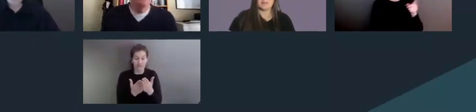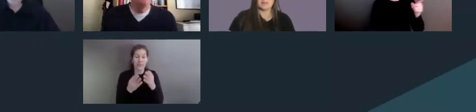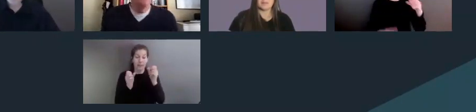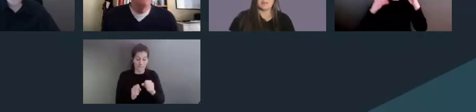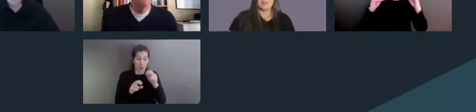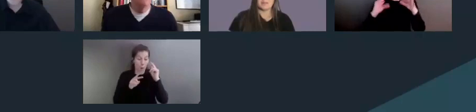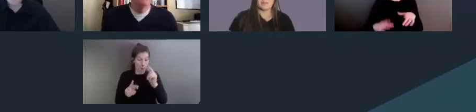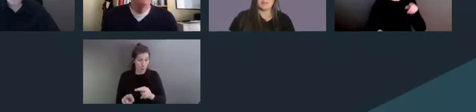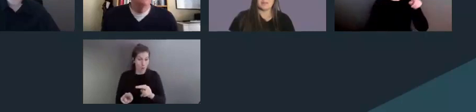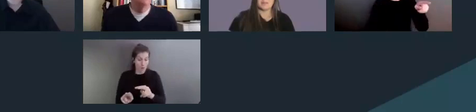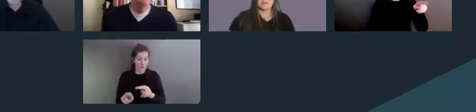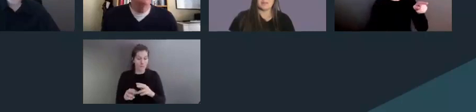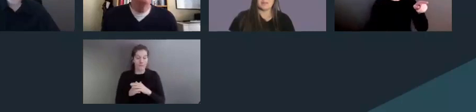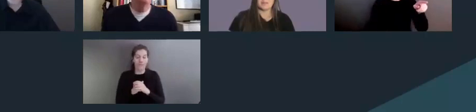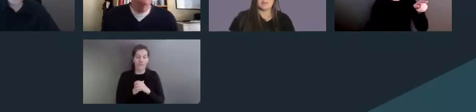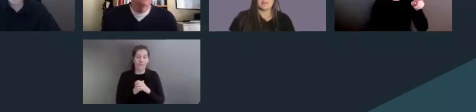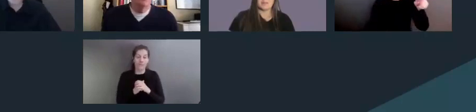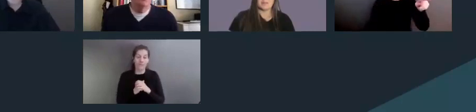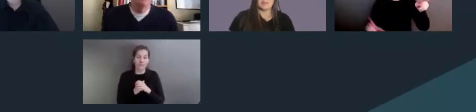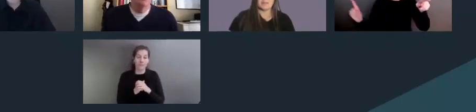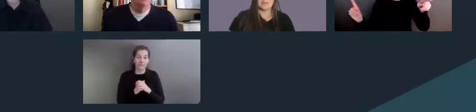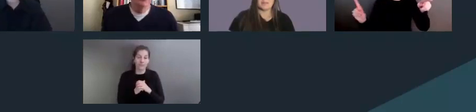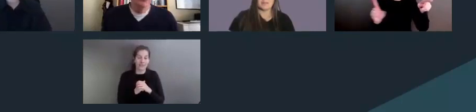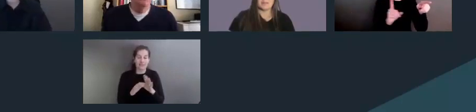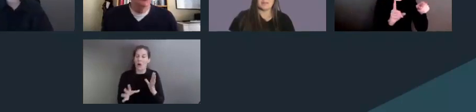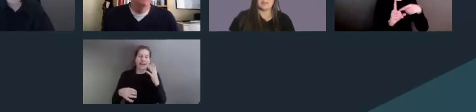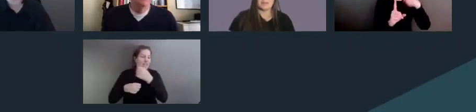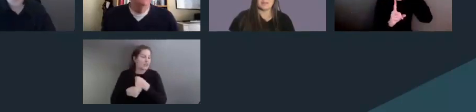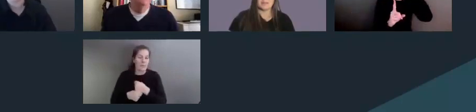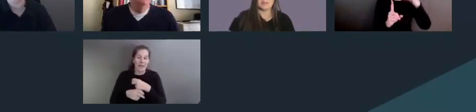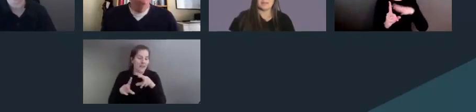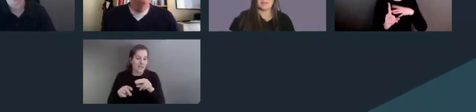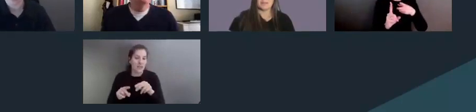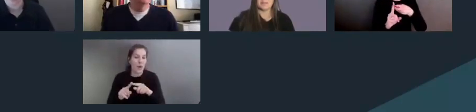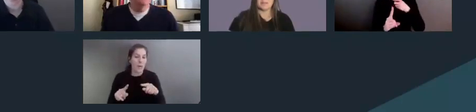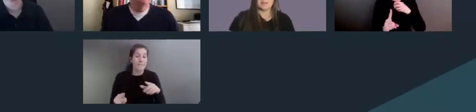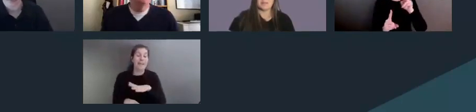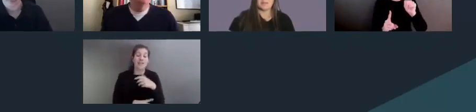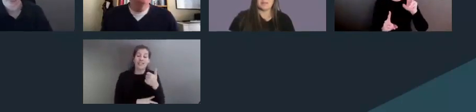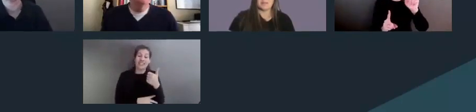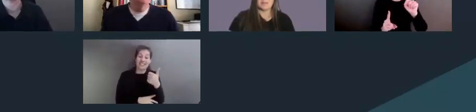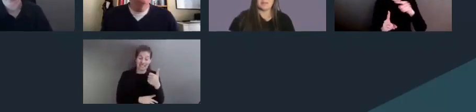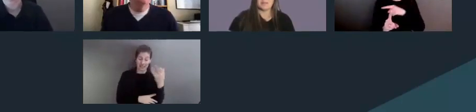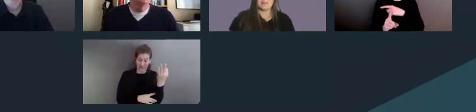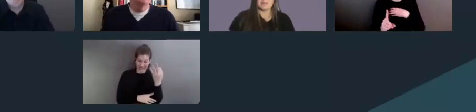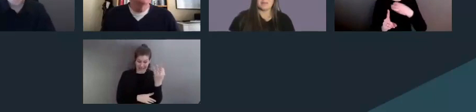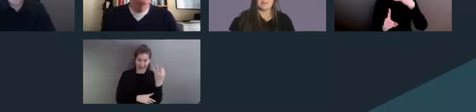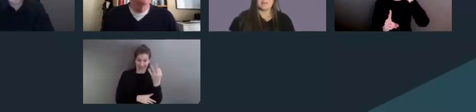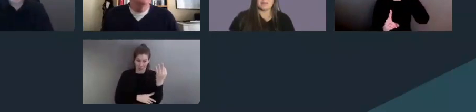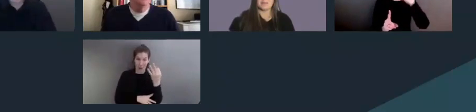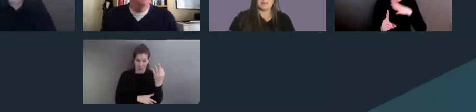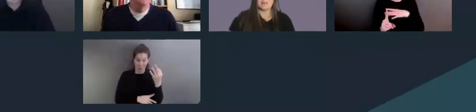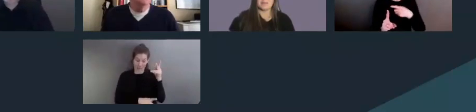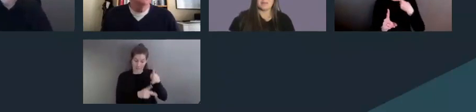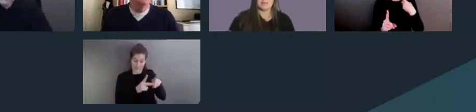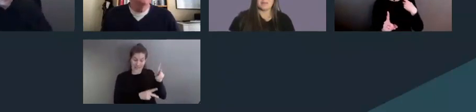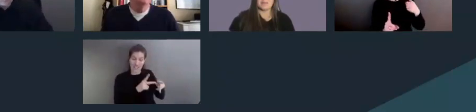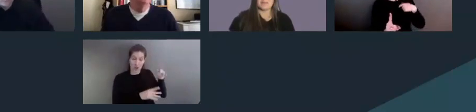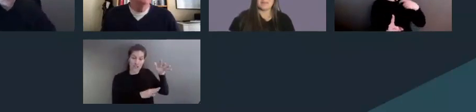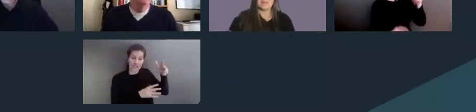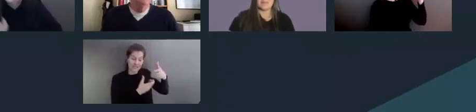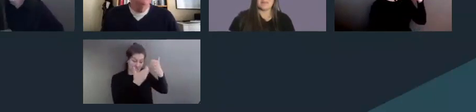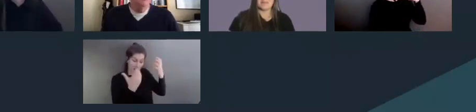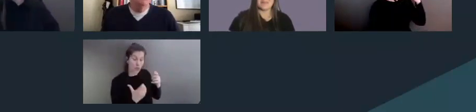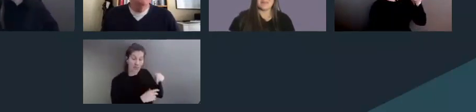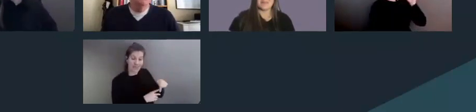a young man from Nunavut who was a Habanak white man, who was saying, well, he heard that there was going to be a Nunavut Master of